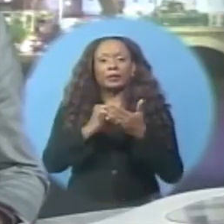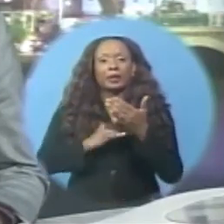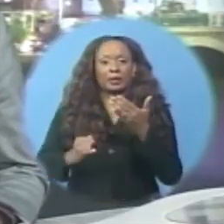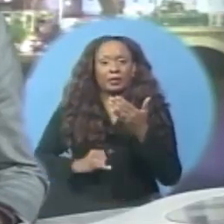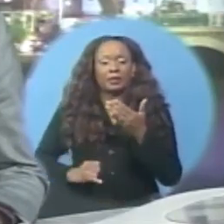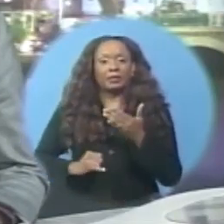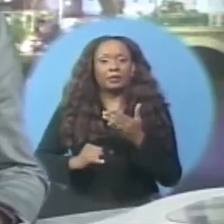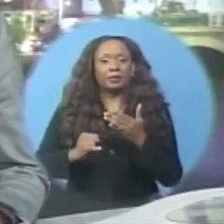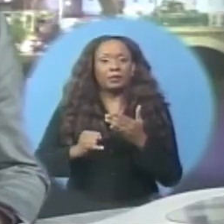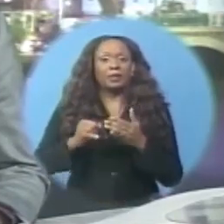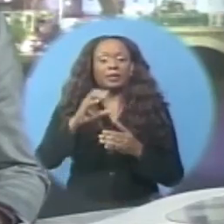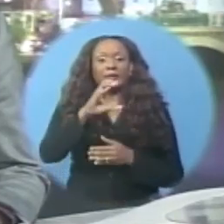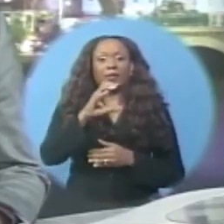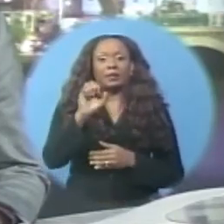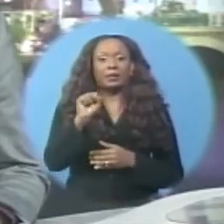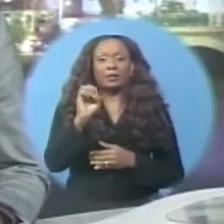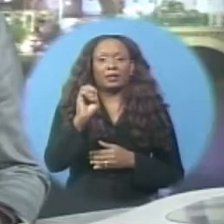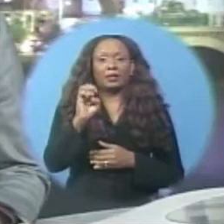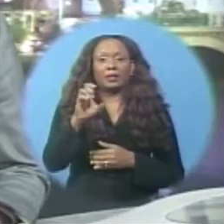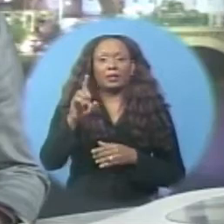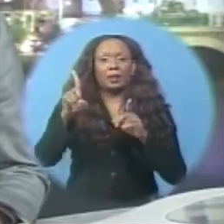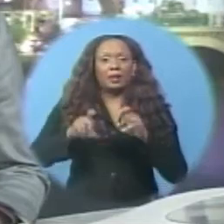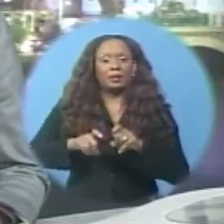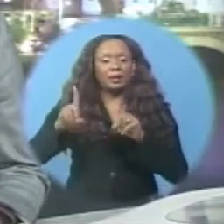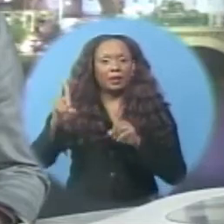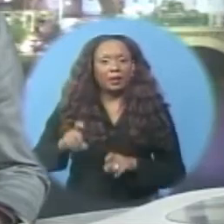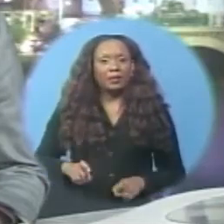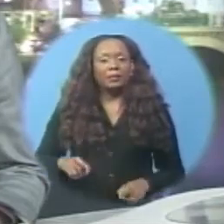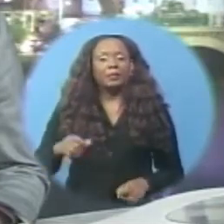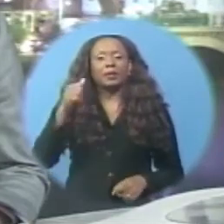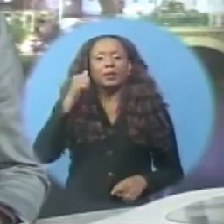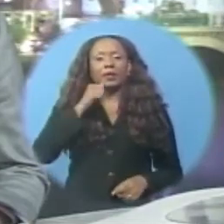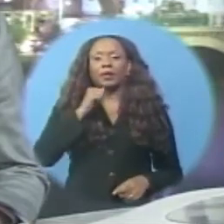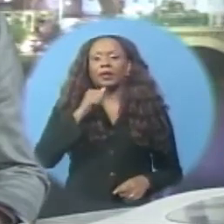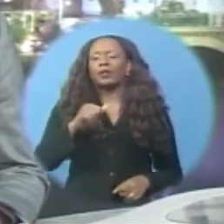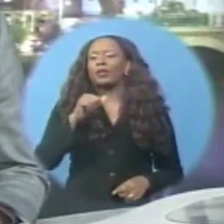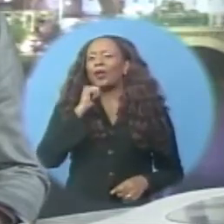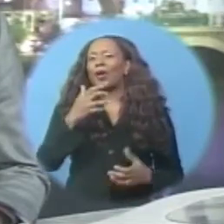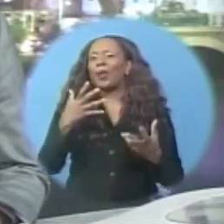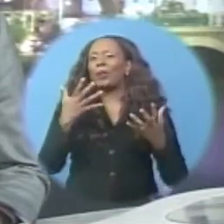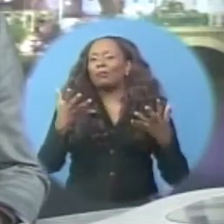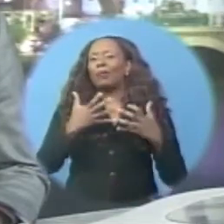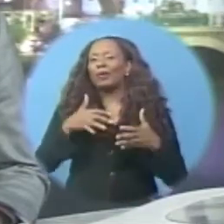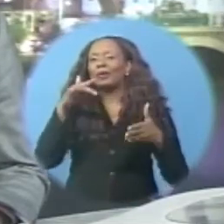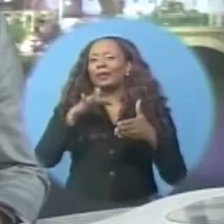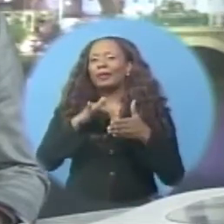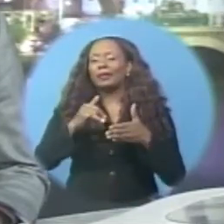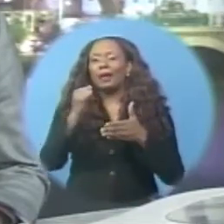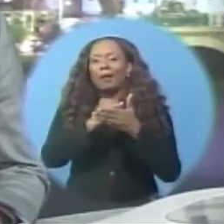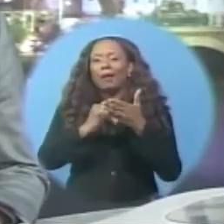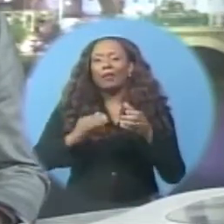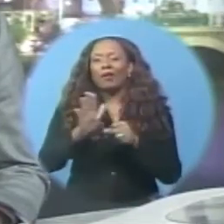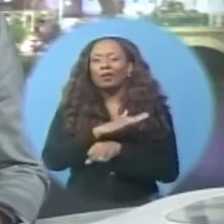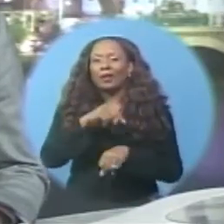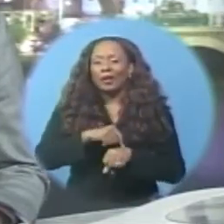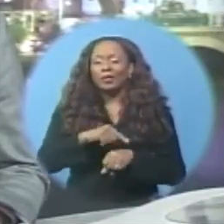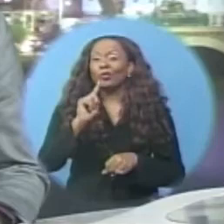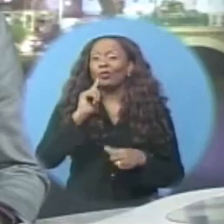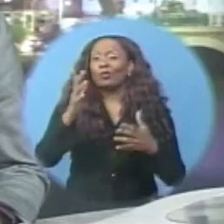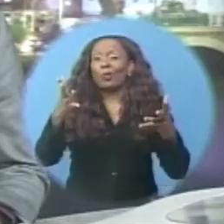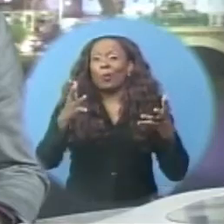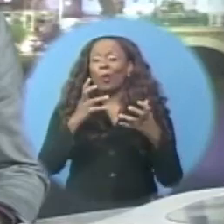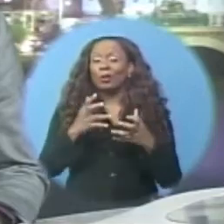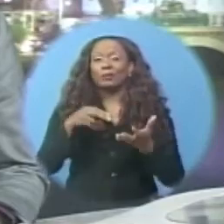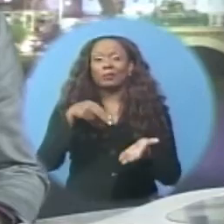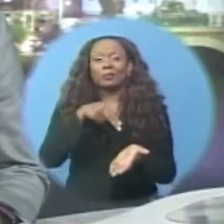year's CSEC exams, Narissa Niles does not intend to pursue art full-time at the moment. In fact, she wants to be a nurse. CBC caught